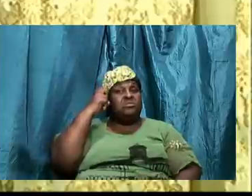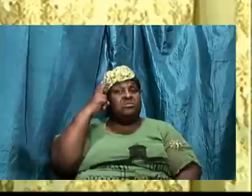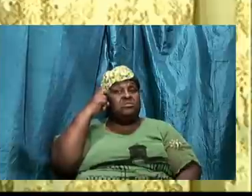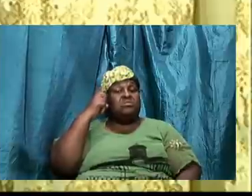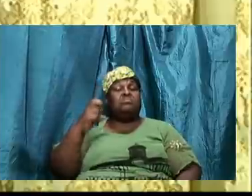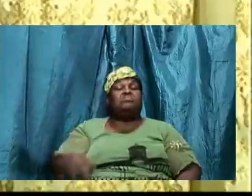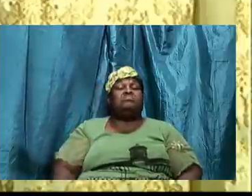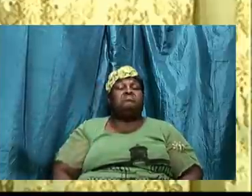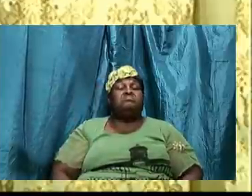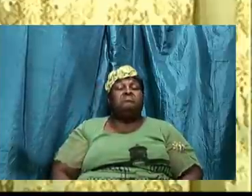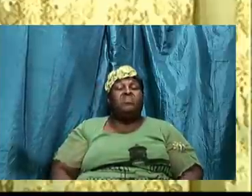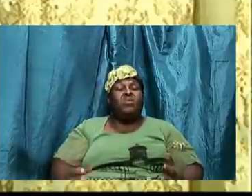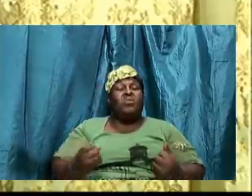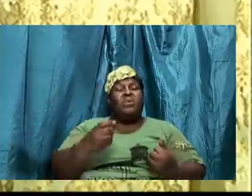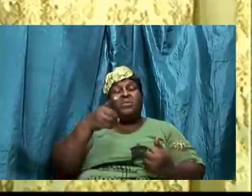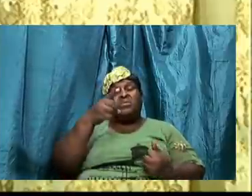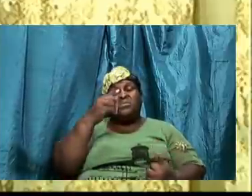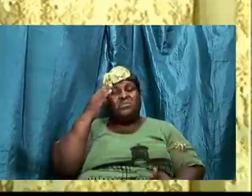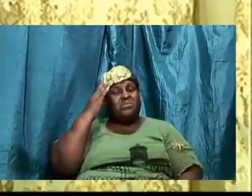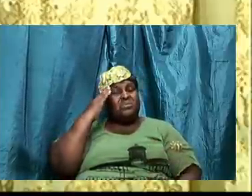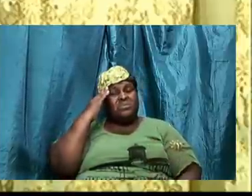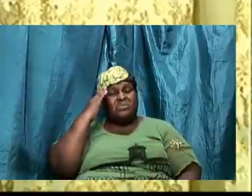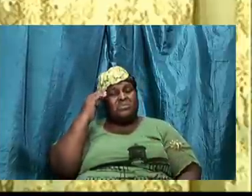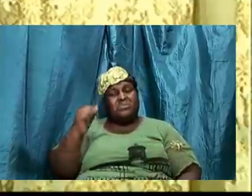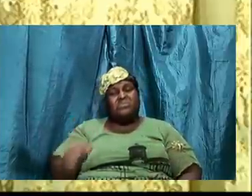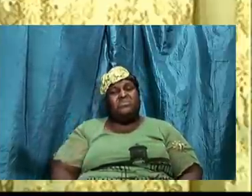I want you to know